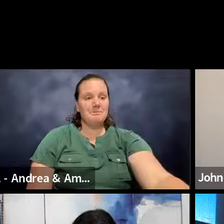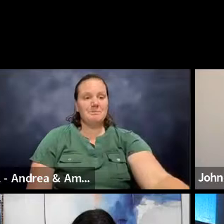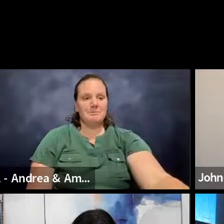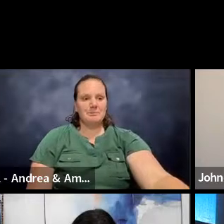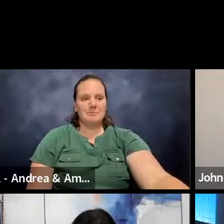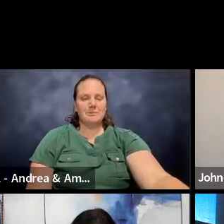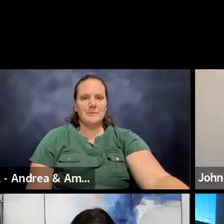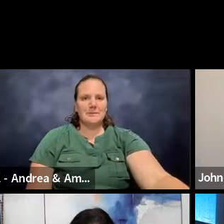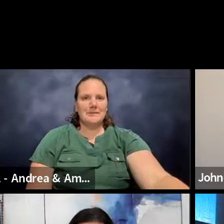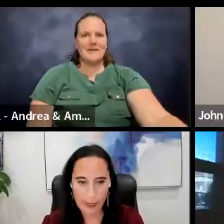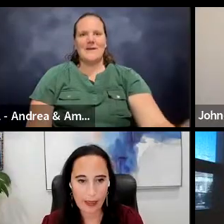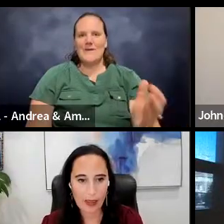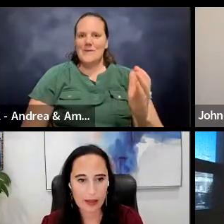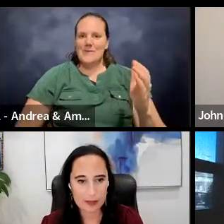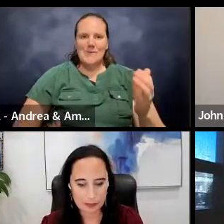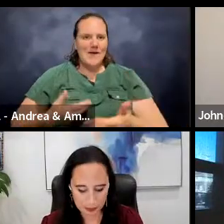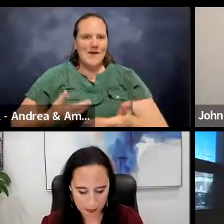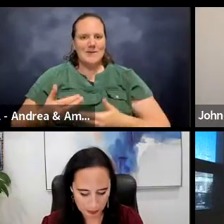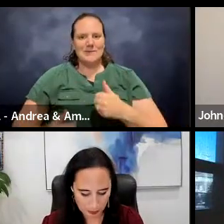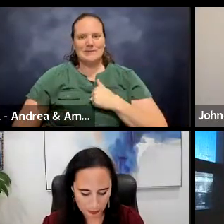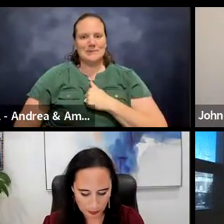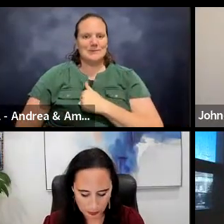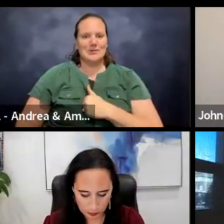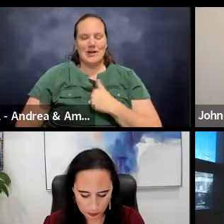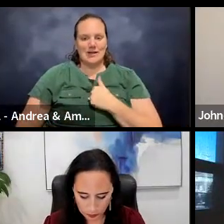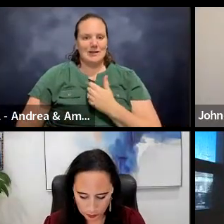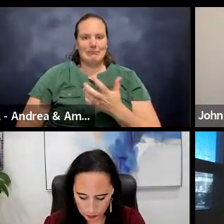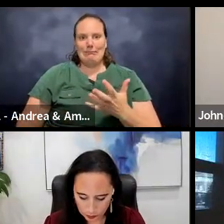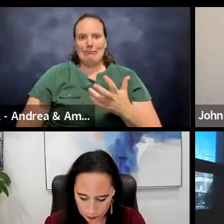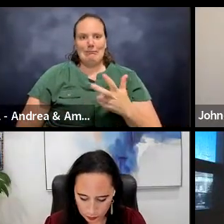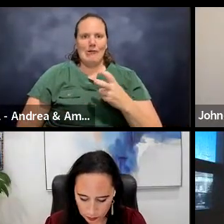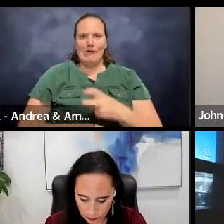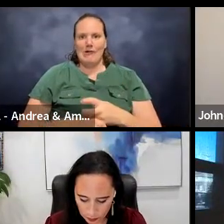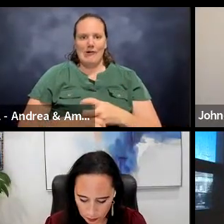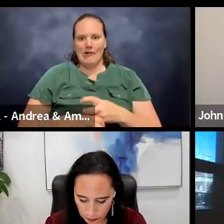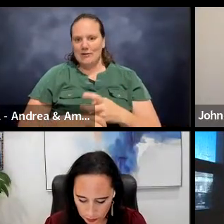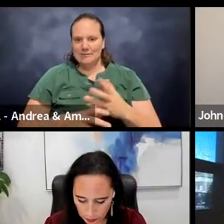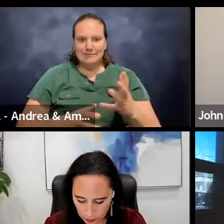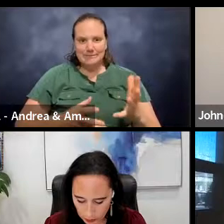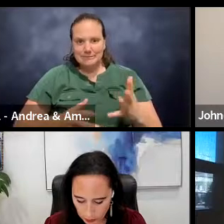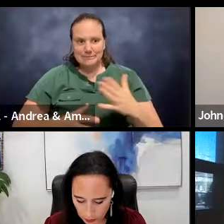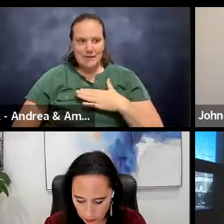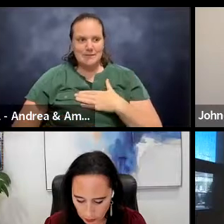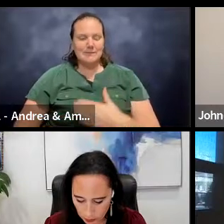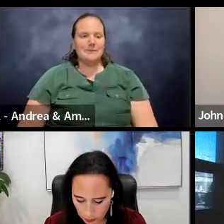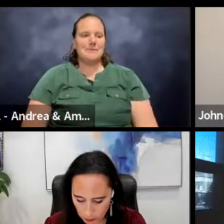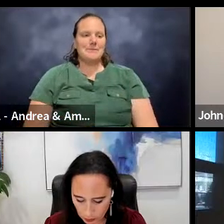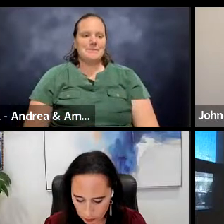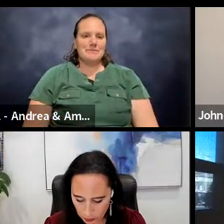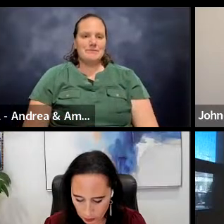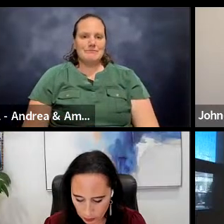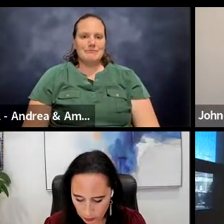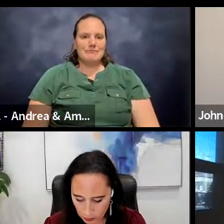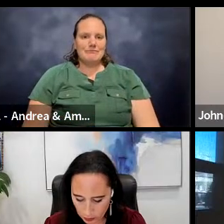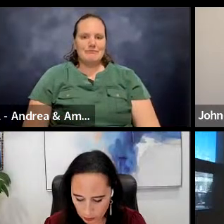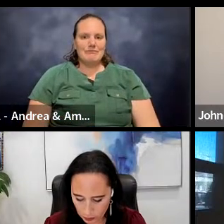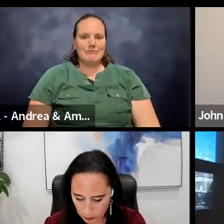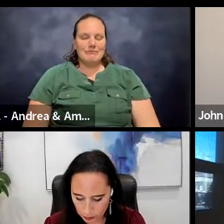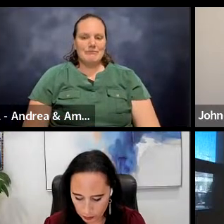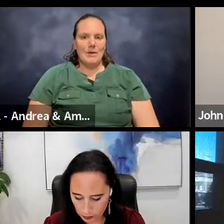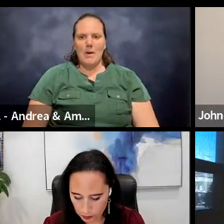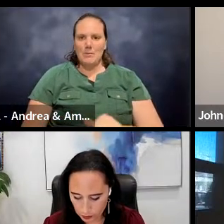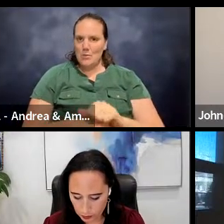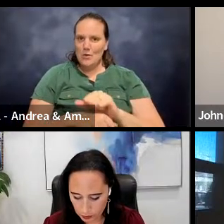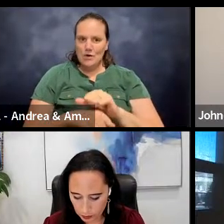Okay, well, welcome everybody. I'm sorry, I'm just having a little difficulty on my end, but I'm working on it. But